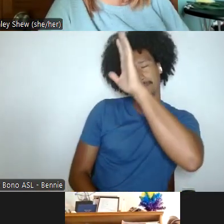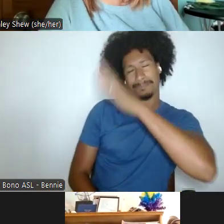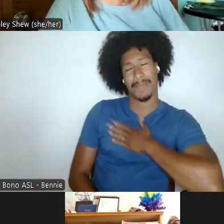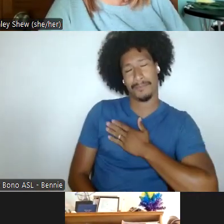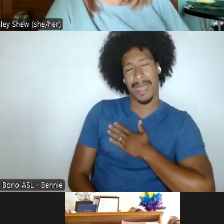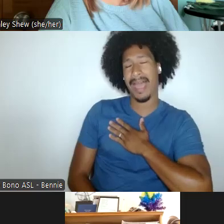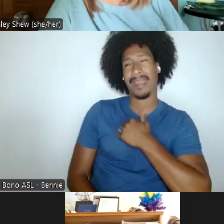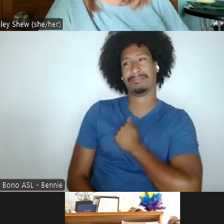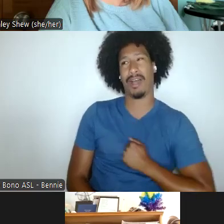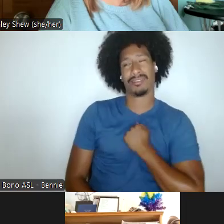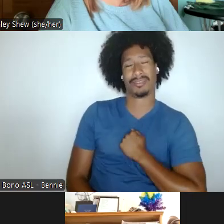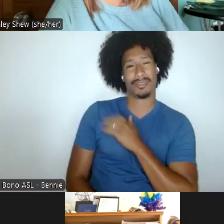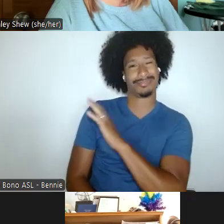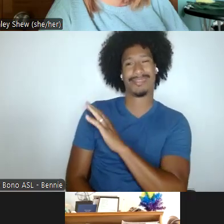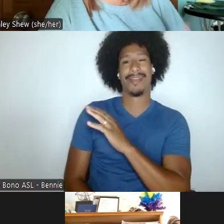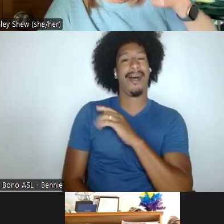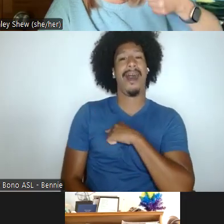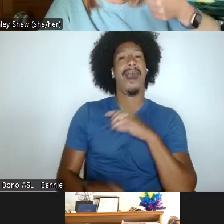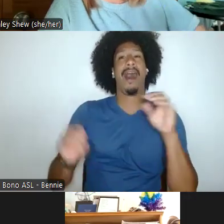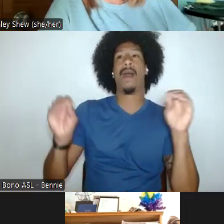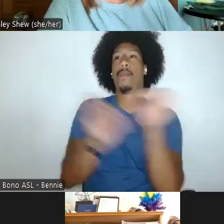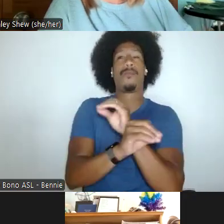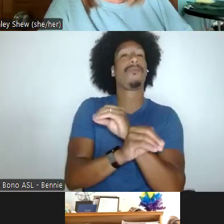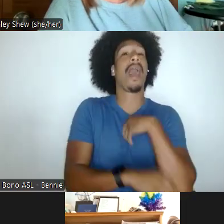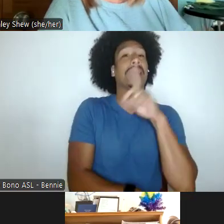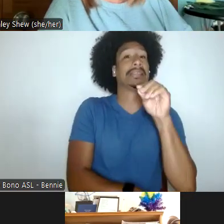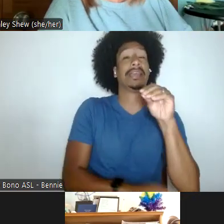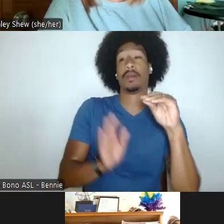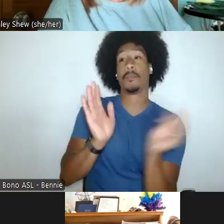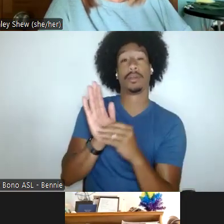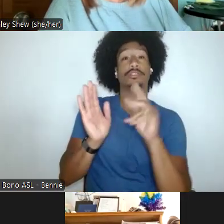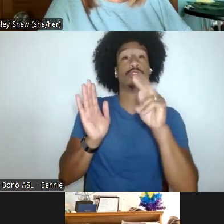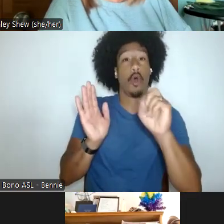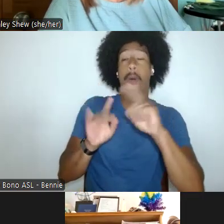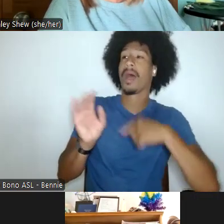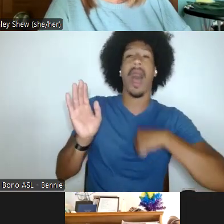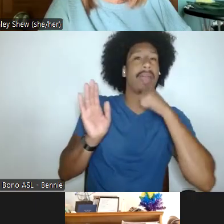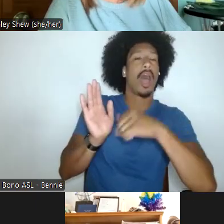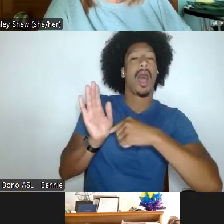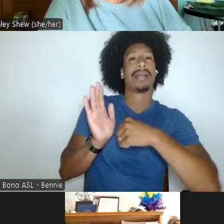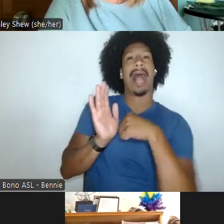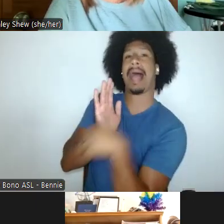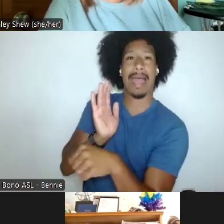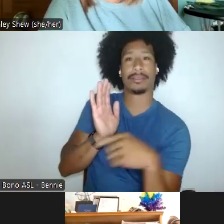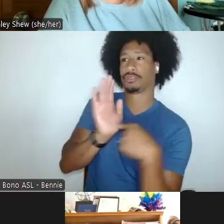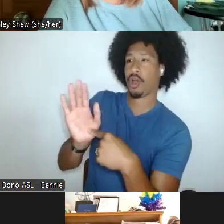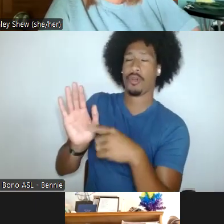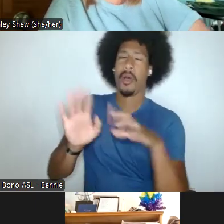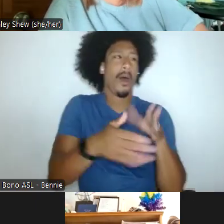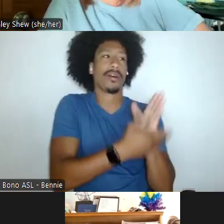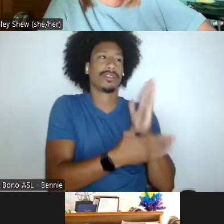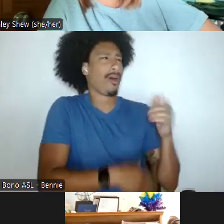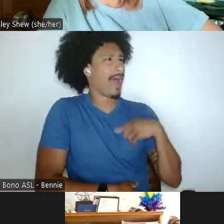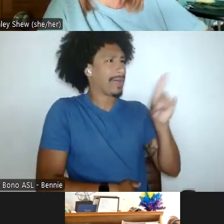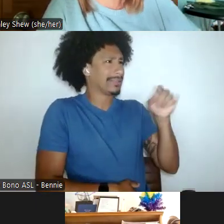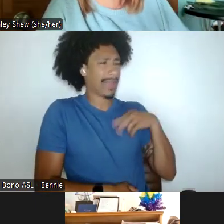that. I moved a thing and I left a note about it, but I didn't highlight it at you. That's my bad. Sorry about that. That's all right. No, I looked this over beforehand and